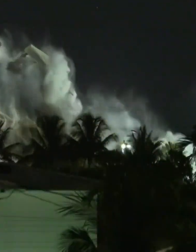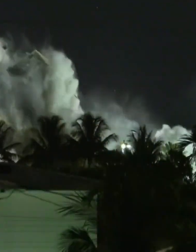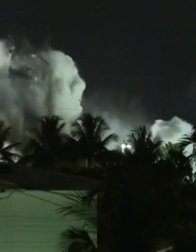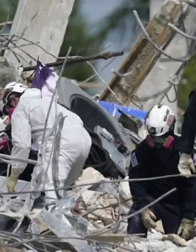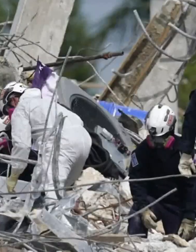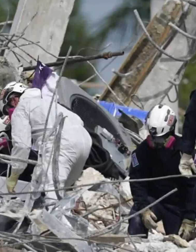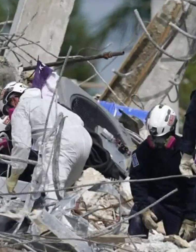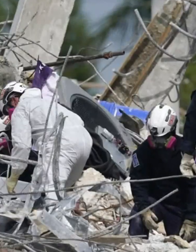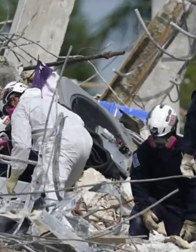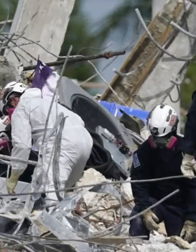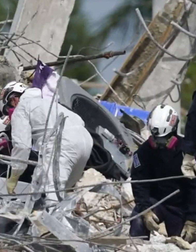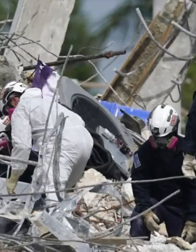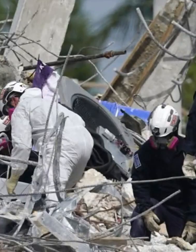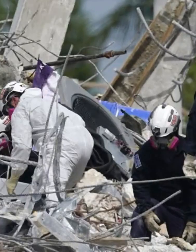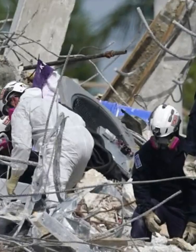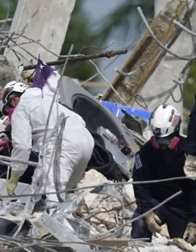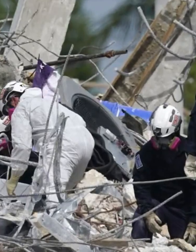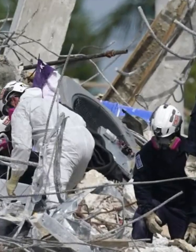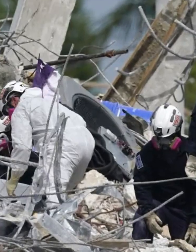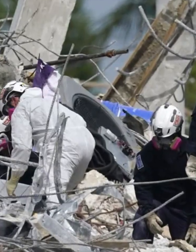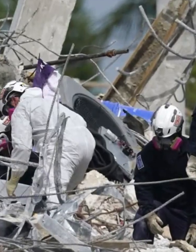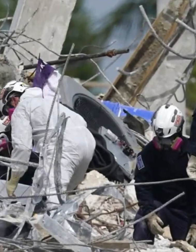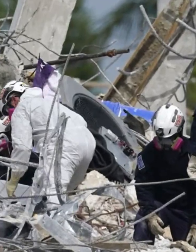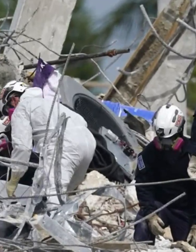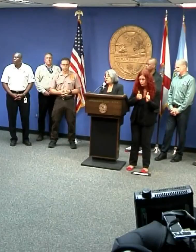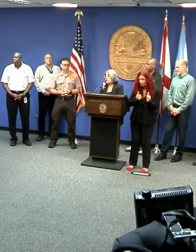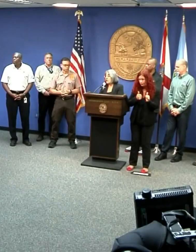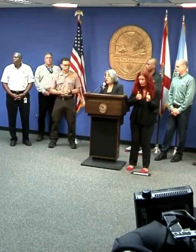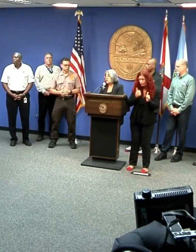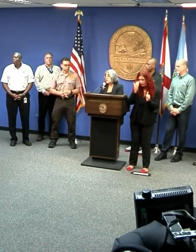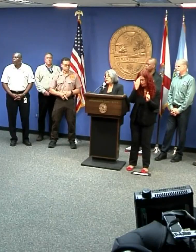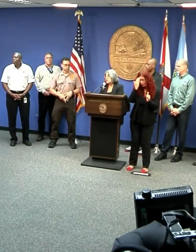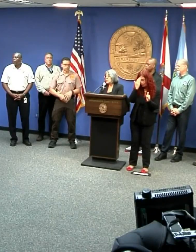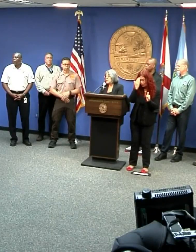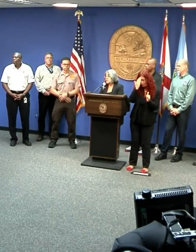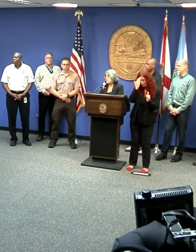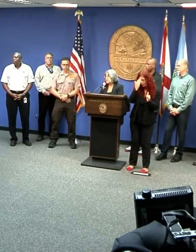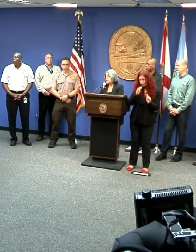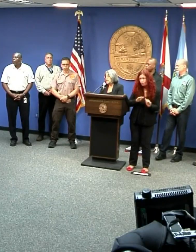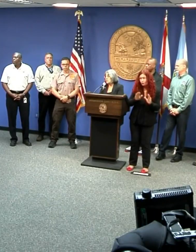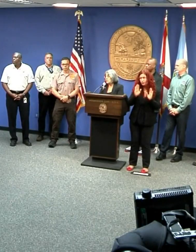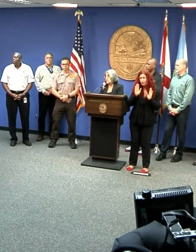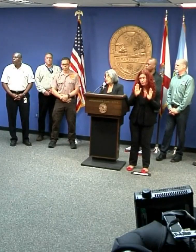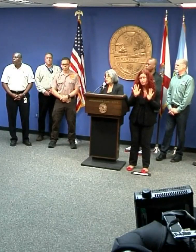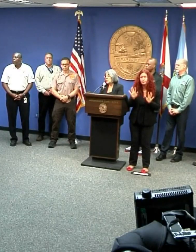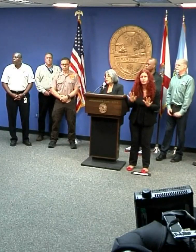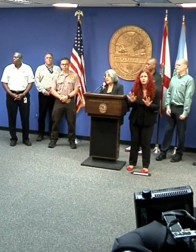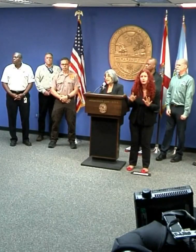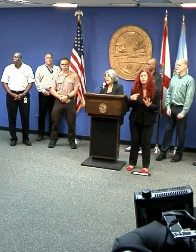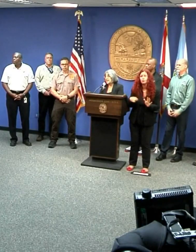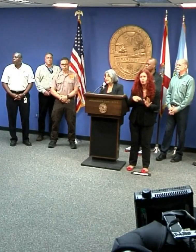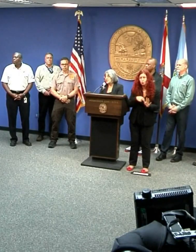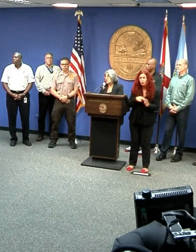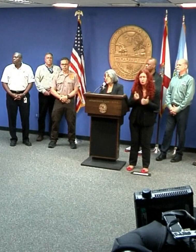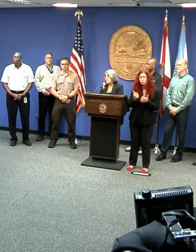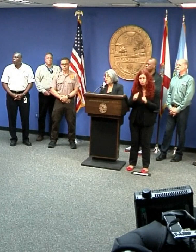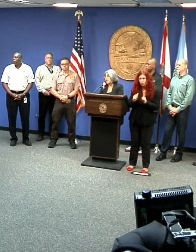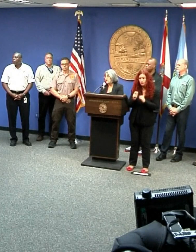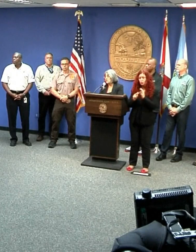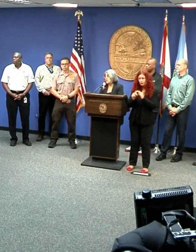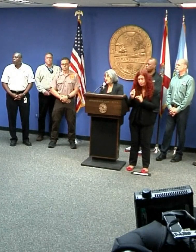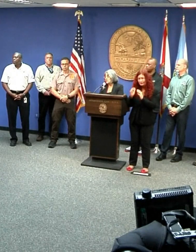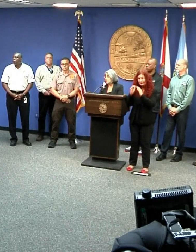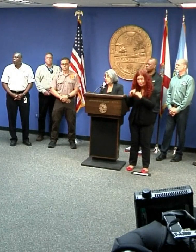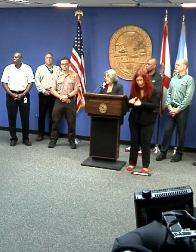Sunday night. Several more bodies pulled from the rubble. We worked very hard to bring this building down so we could get access to this